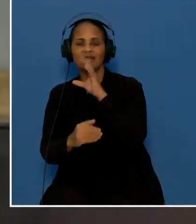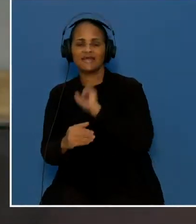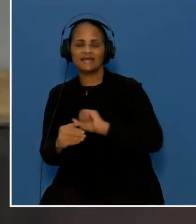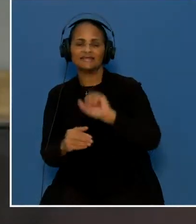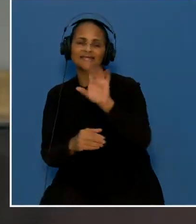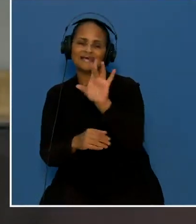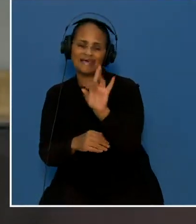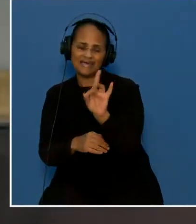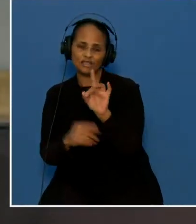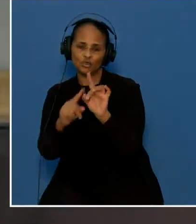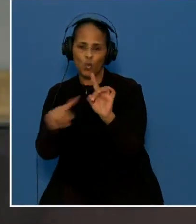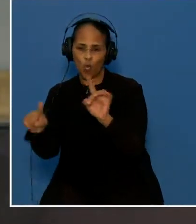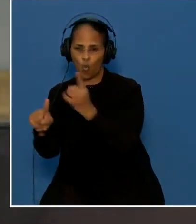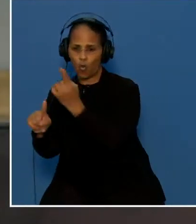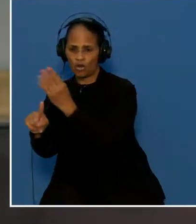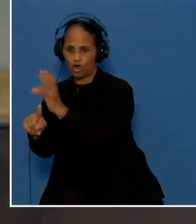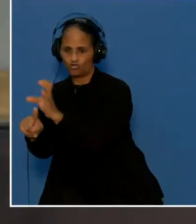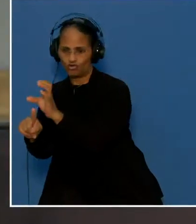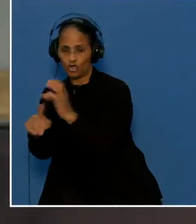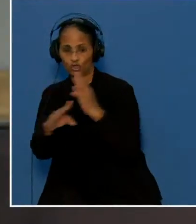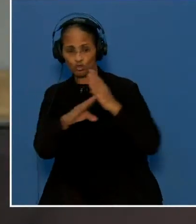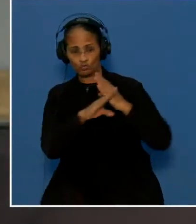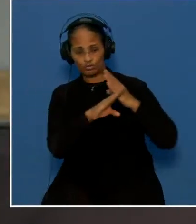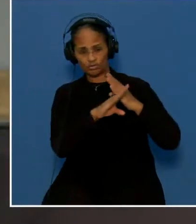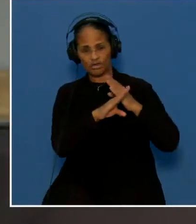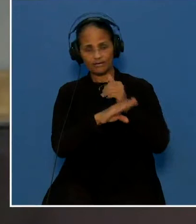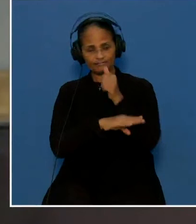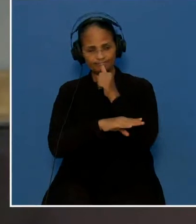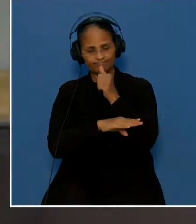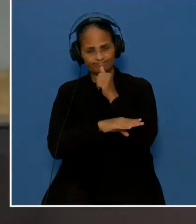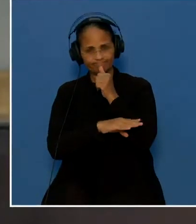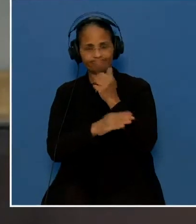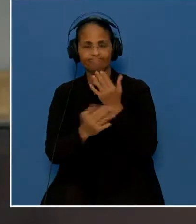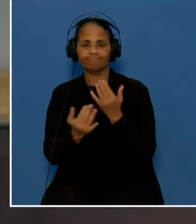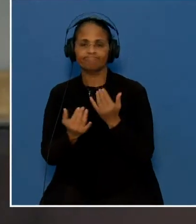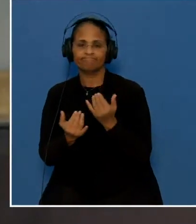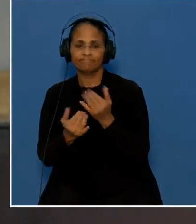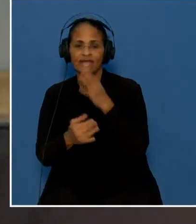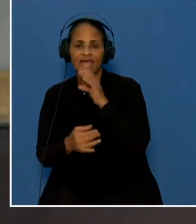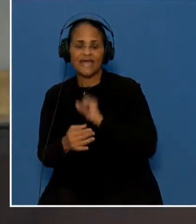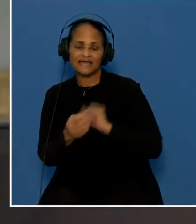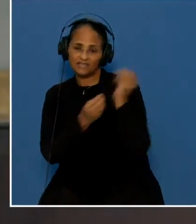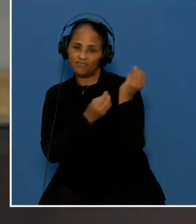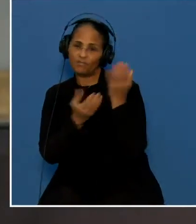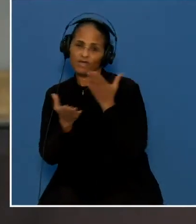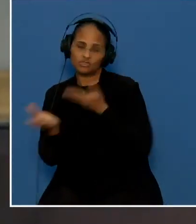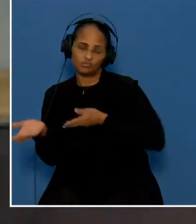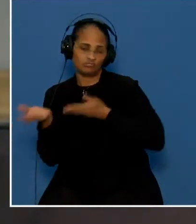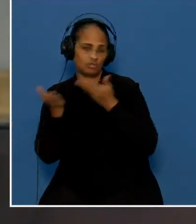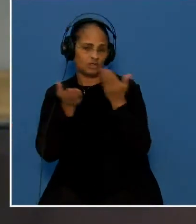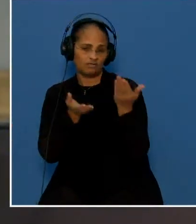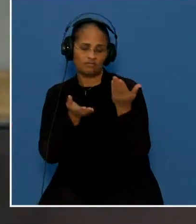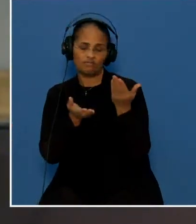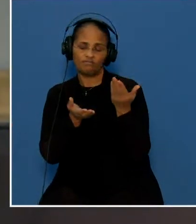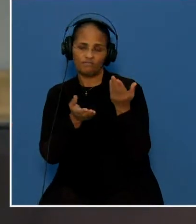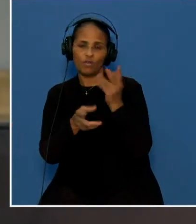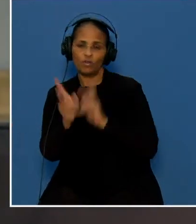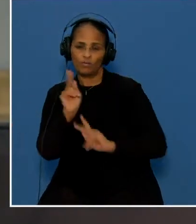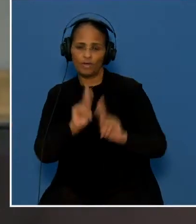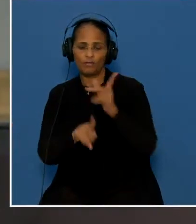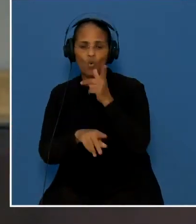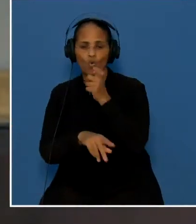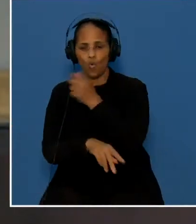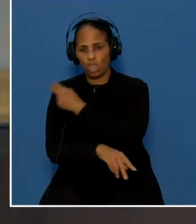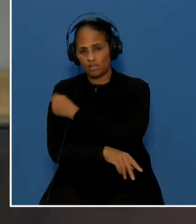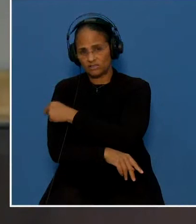to 100 years. To protect privacy and confidentiality, age information will not be provided with respect to those persons that